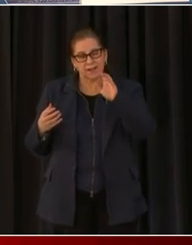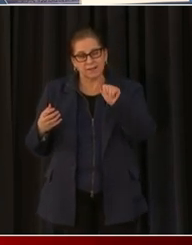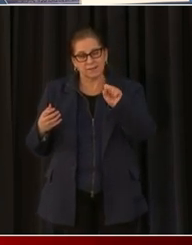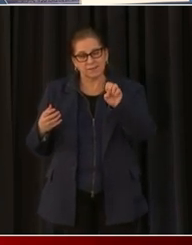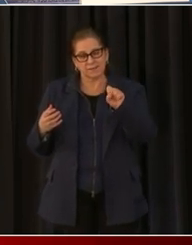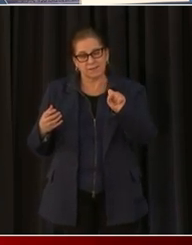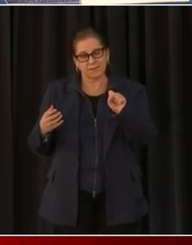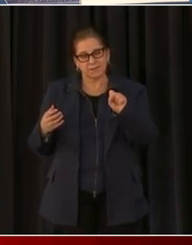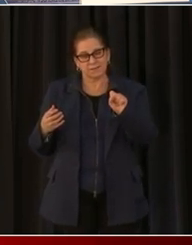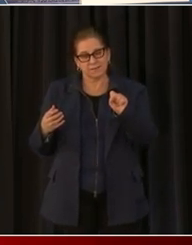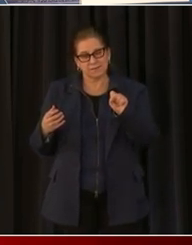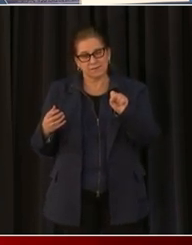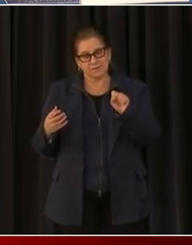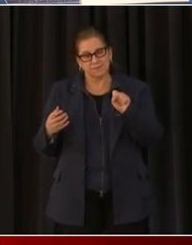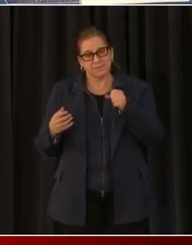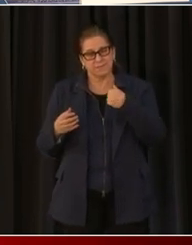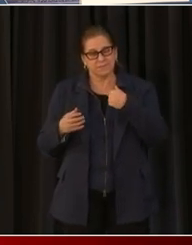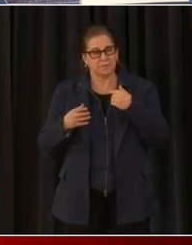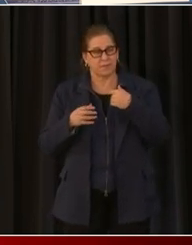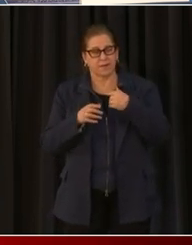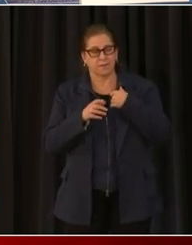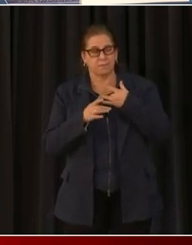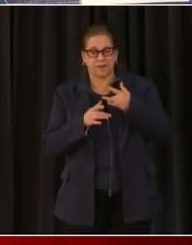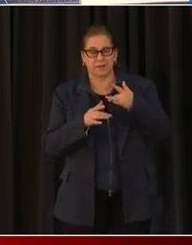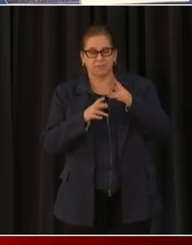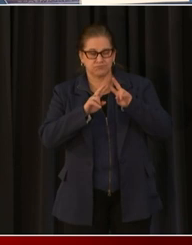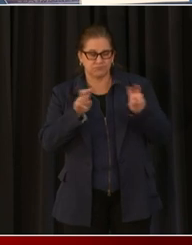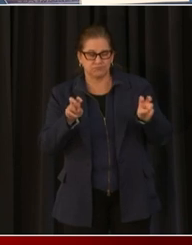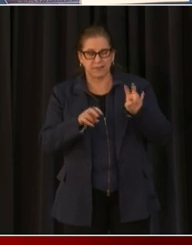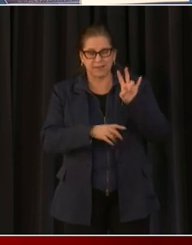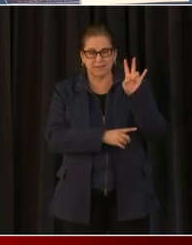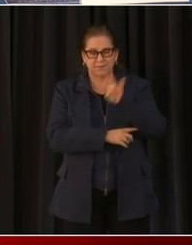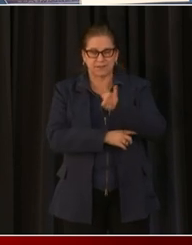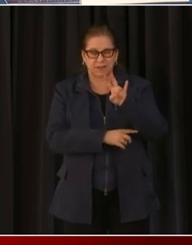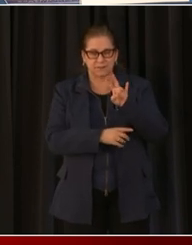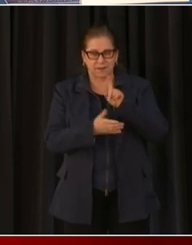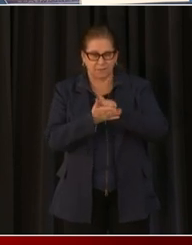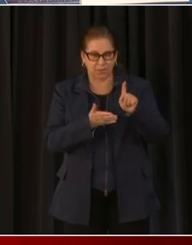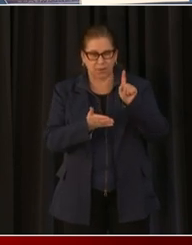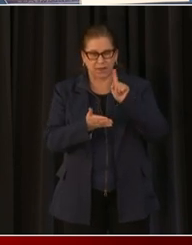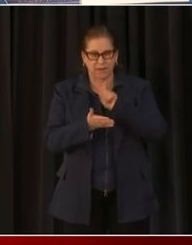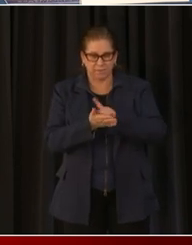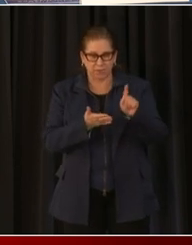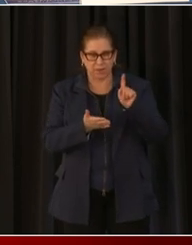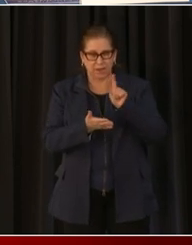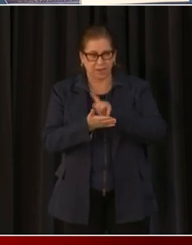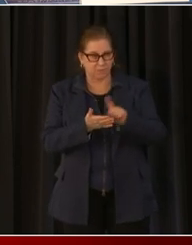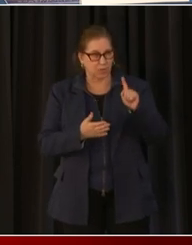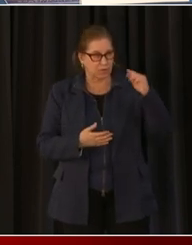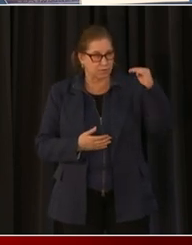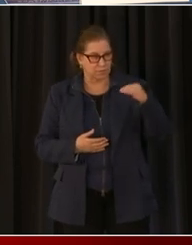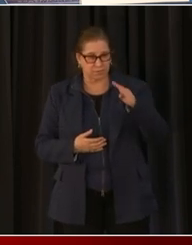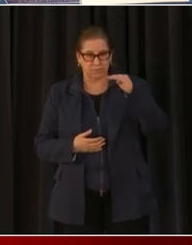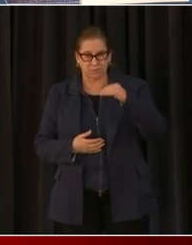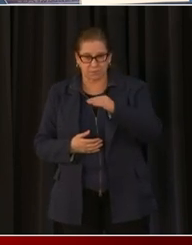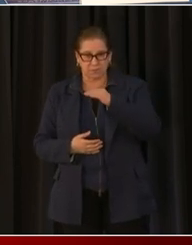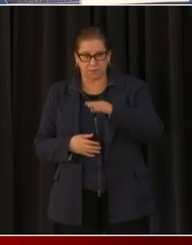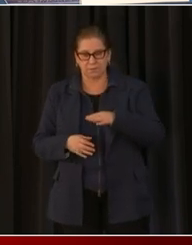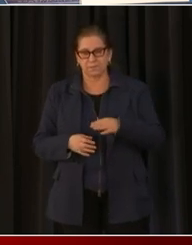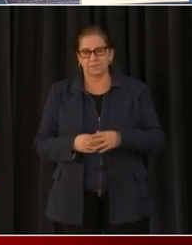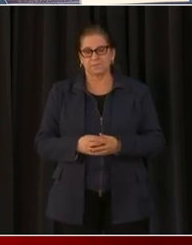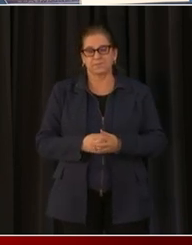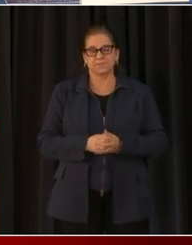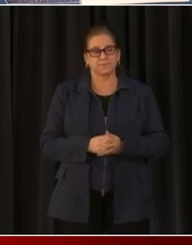our daily case rate over a 7-day period to be able to allow in the daily fluctuations of reported cases that